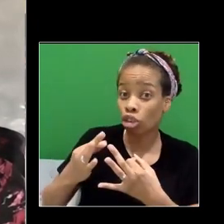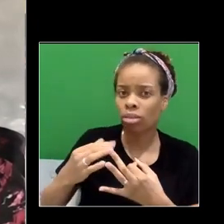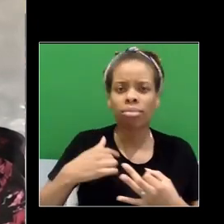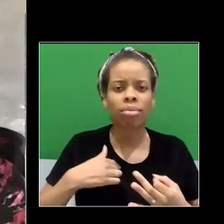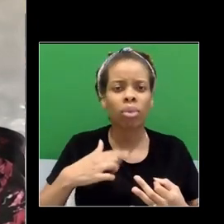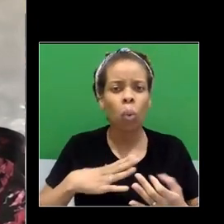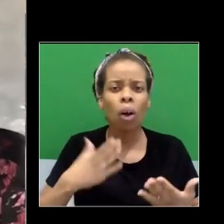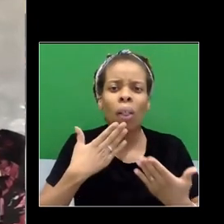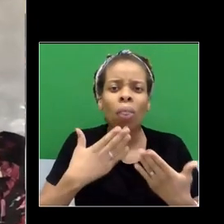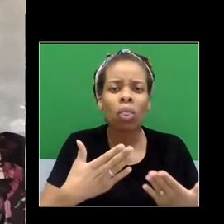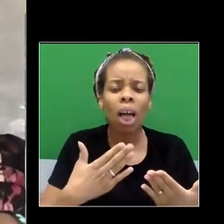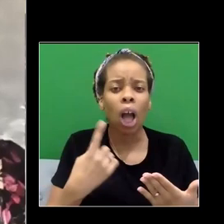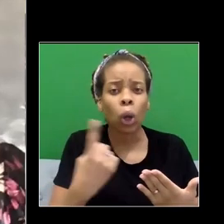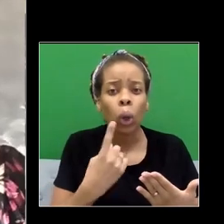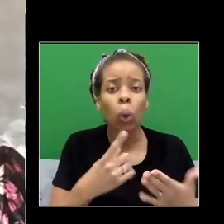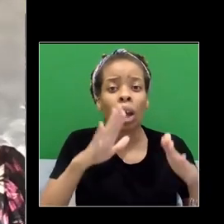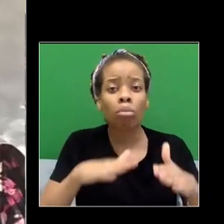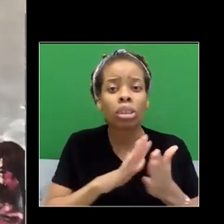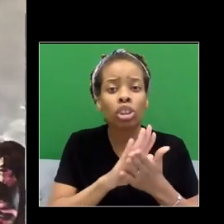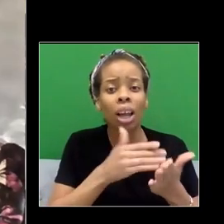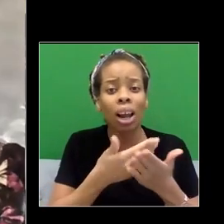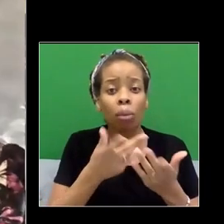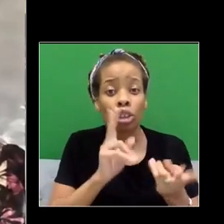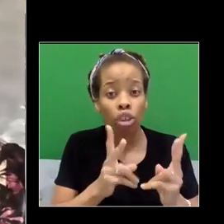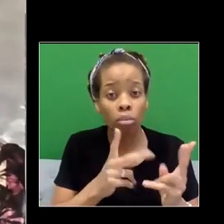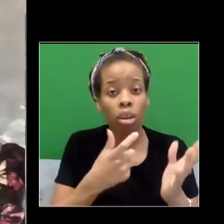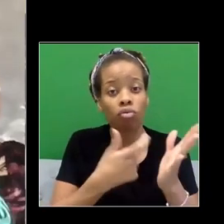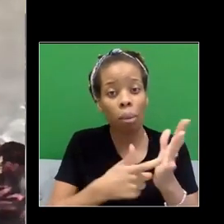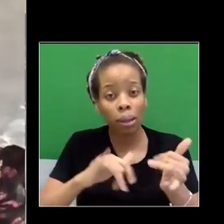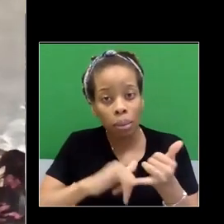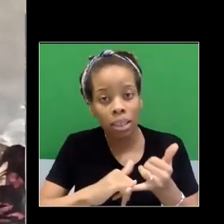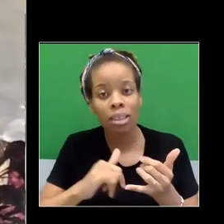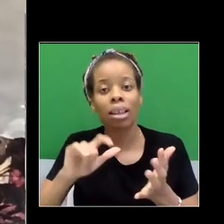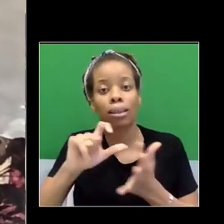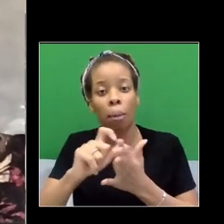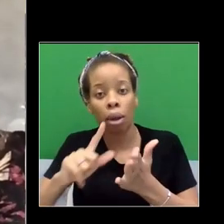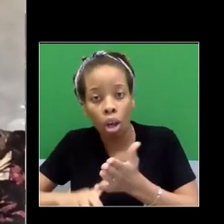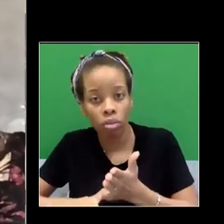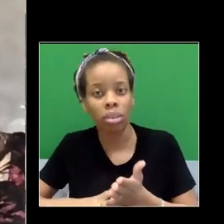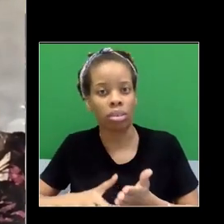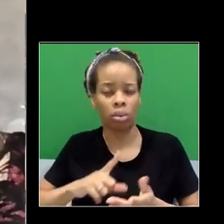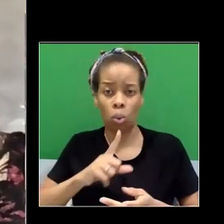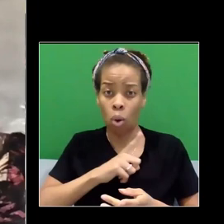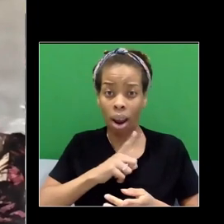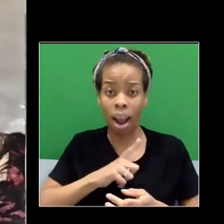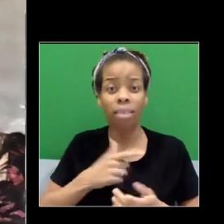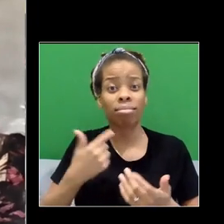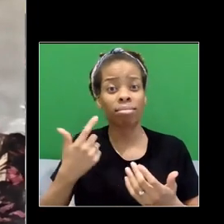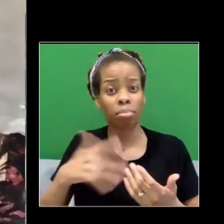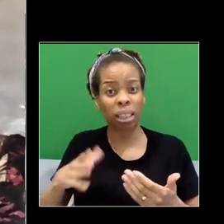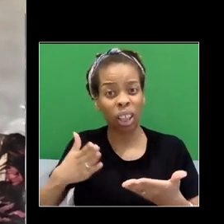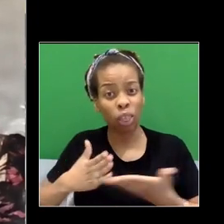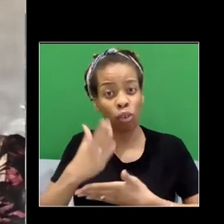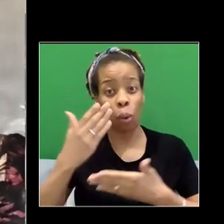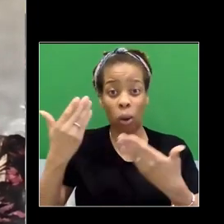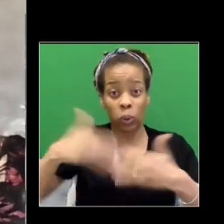wonderful British Sign Language interpreters, Rebecca Spencer and Debbie Lawrence, who have been on the screen with us throughout and